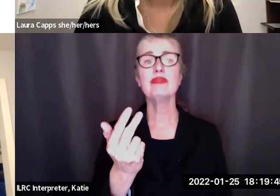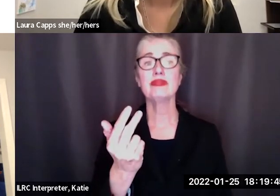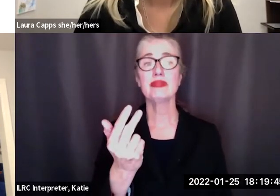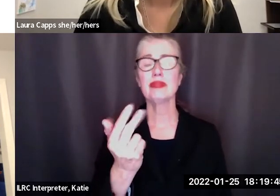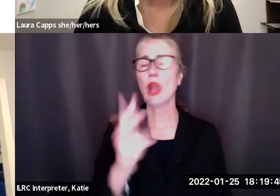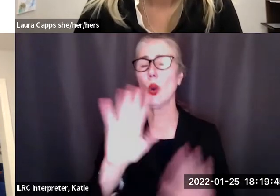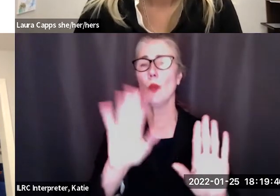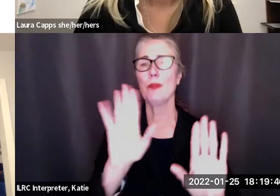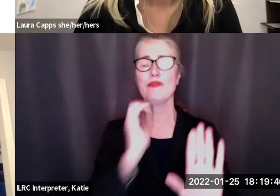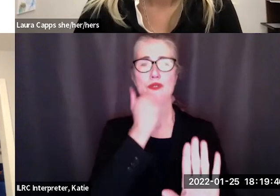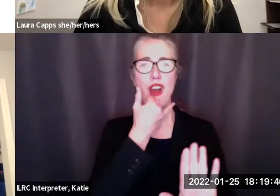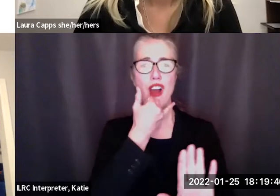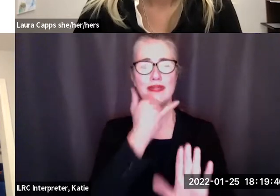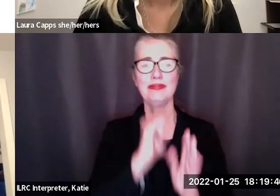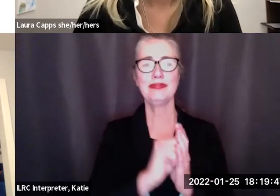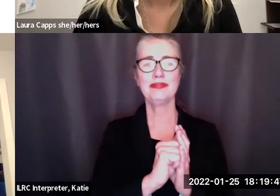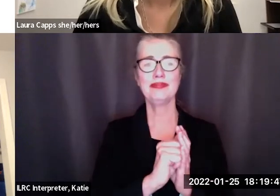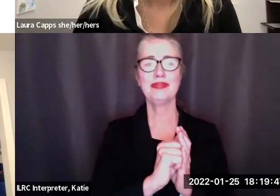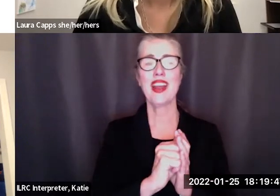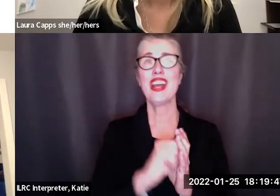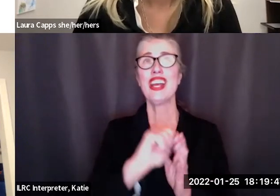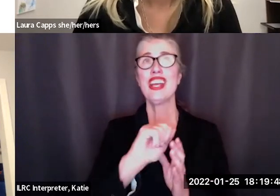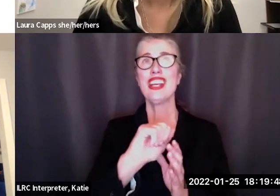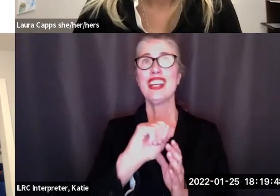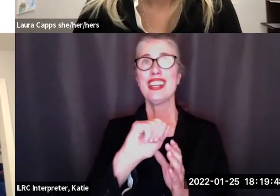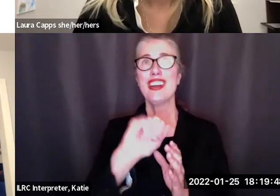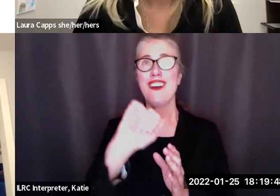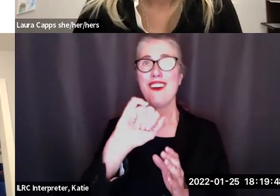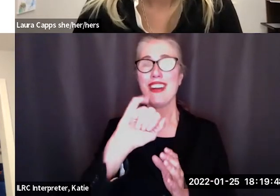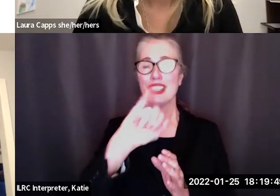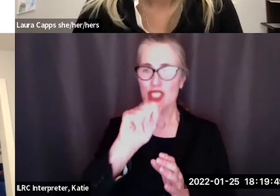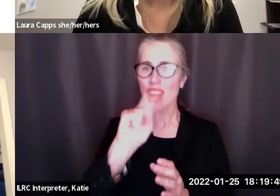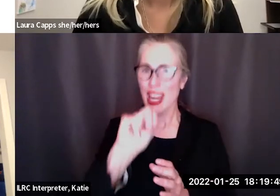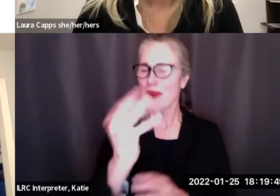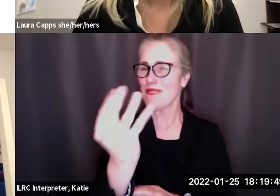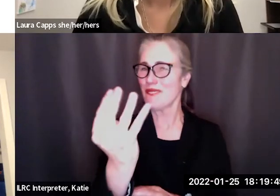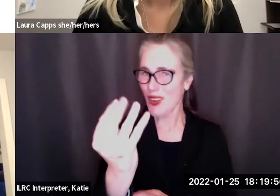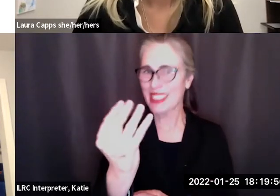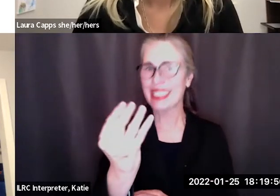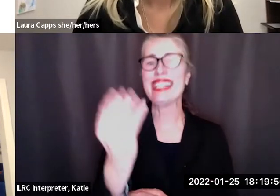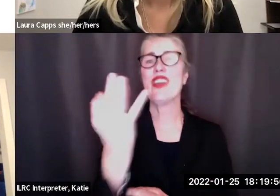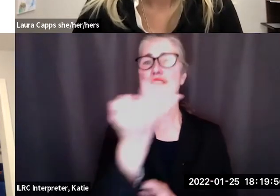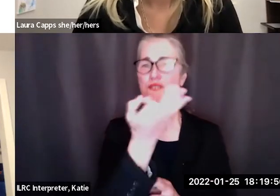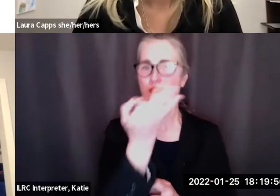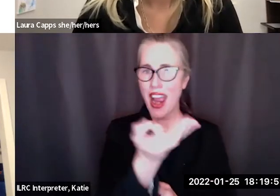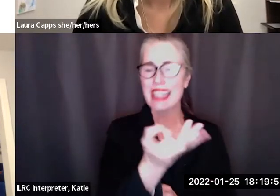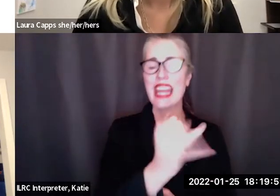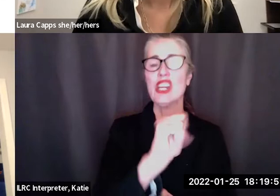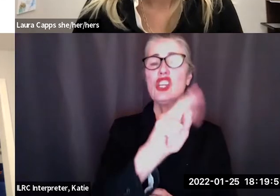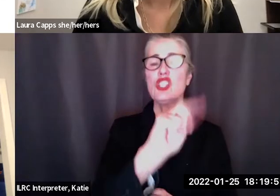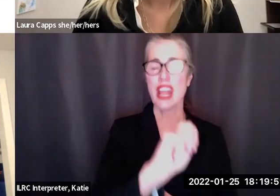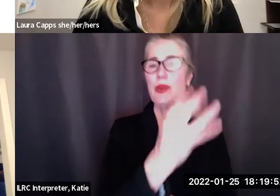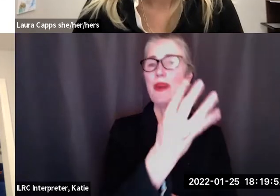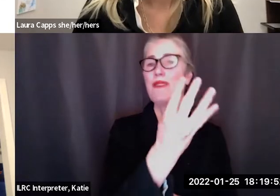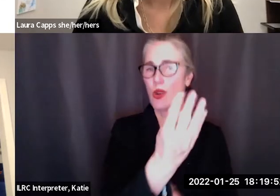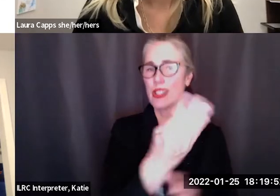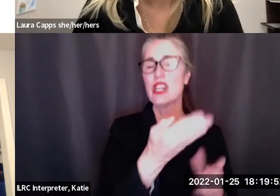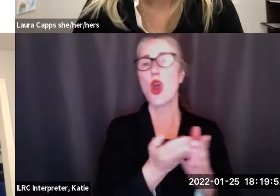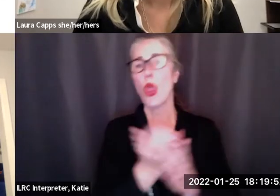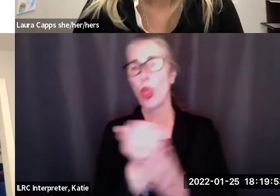oh sorry the 14th my my apologies friday the 14th through the 20th we had